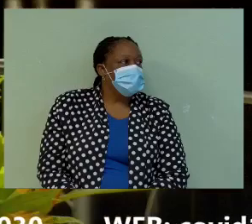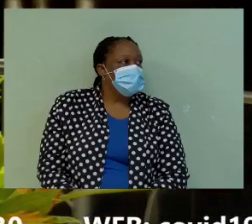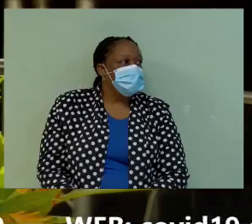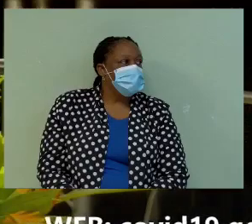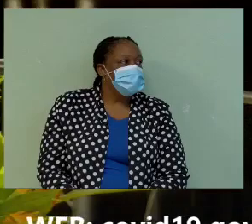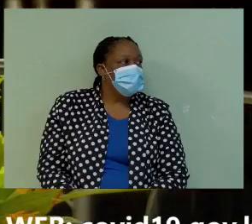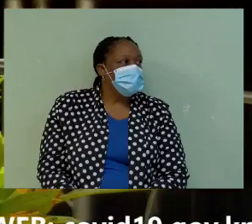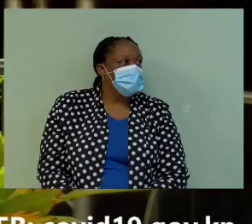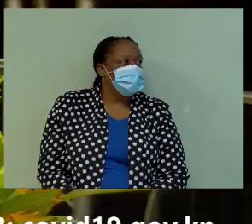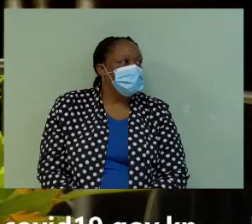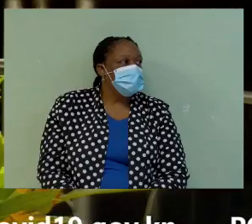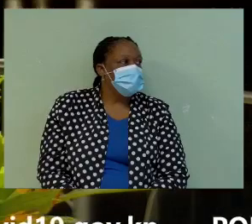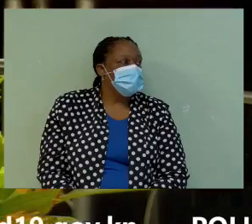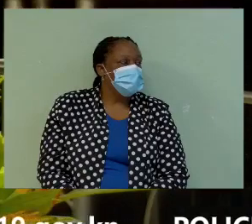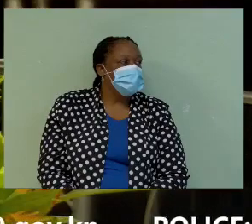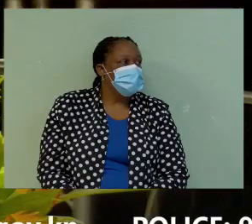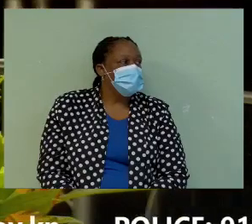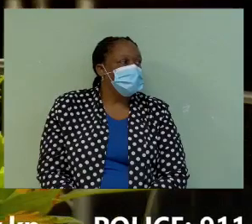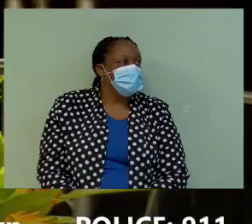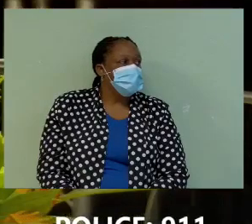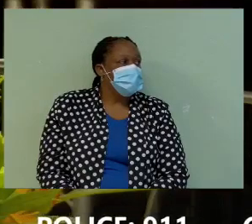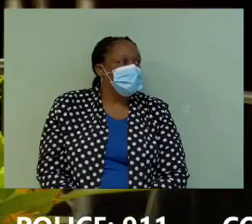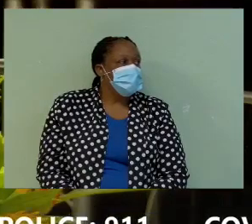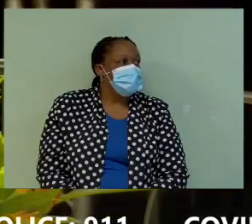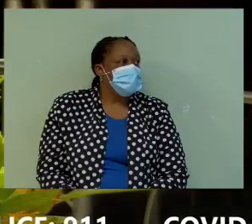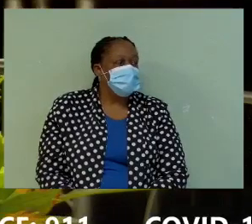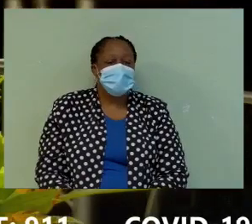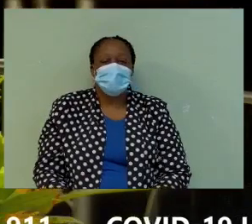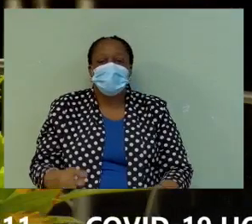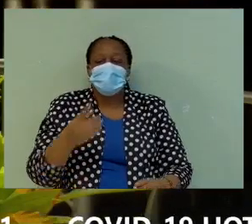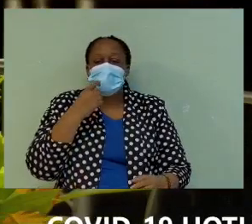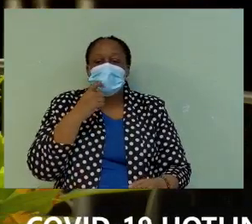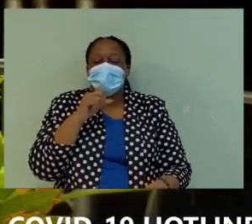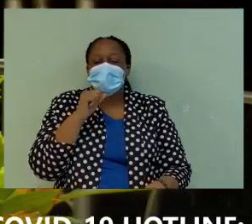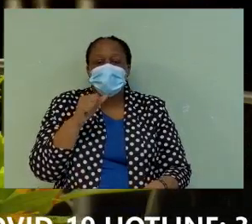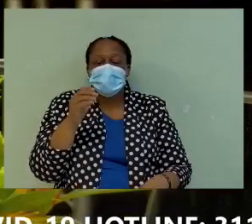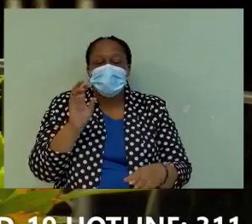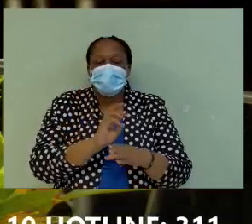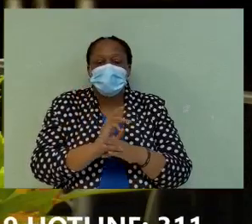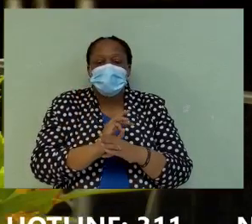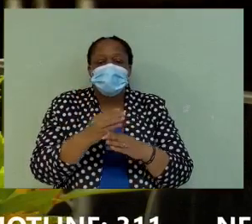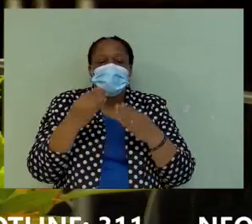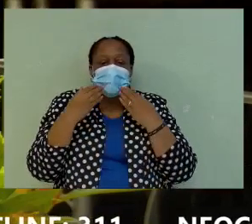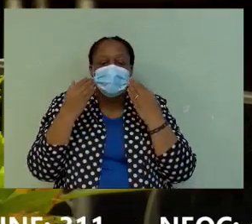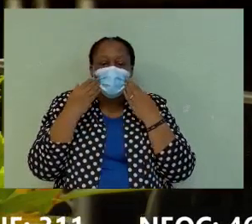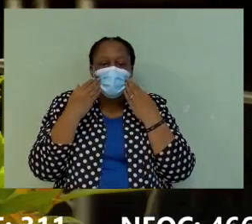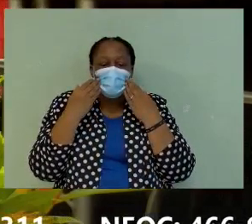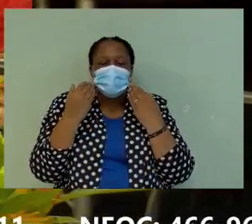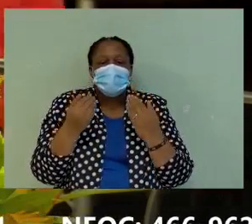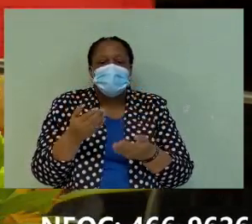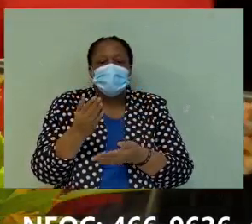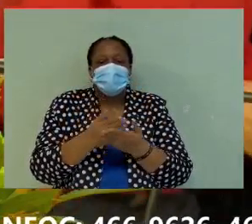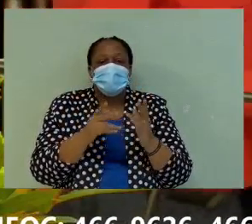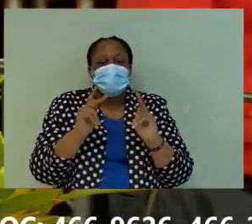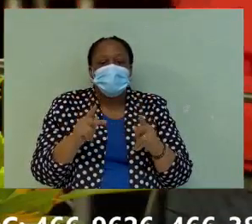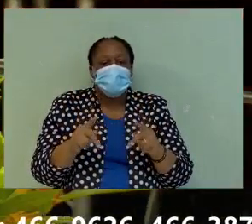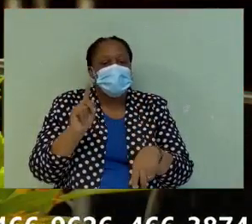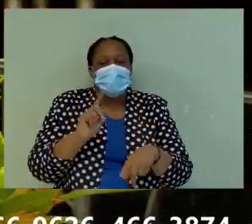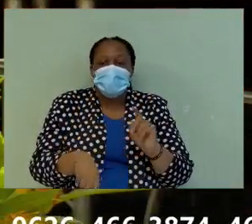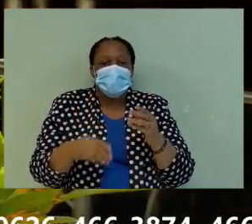they're asthmatic or they have breathing problems or something like that, how should this be dealt with? Dr. Wilkinson.